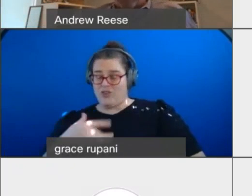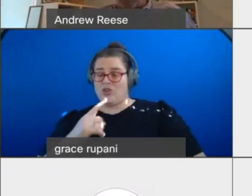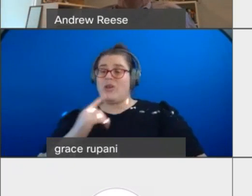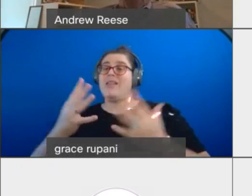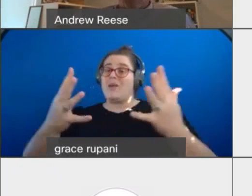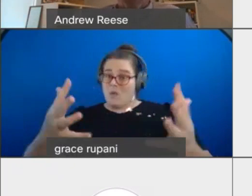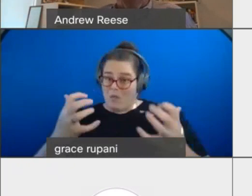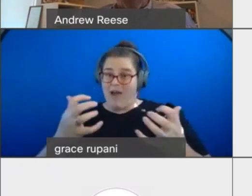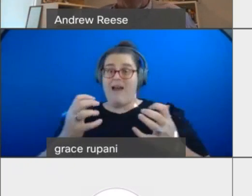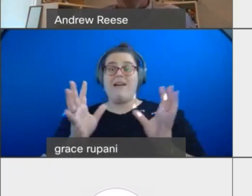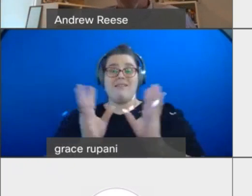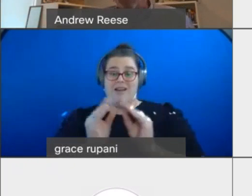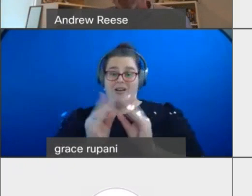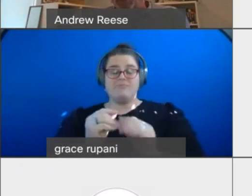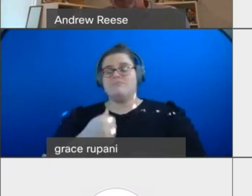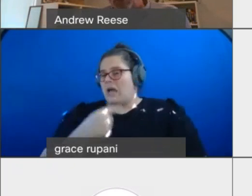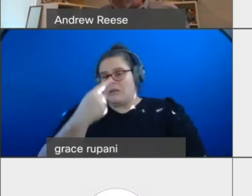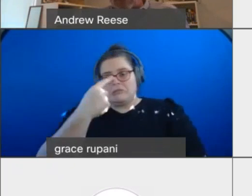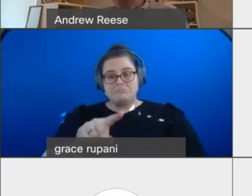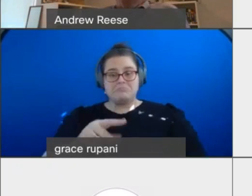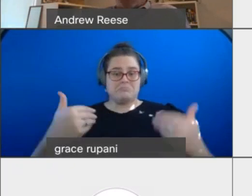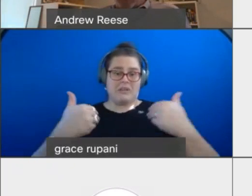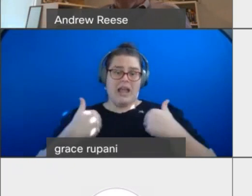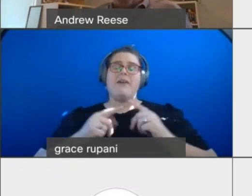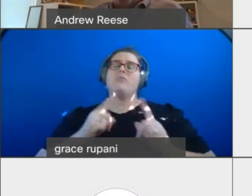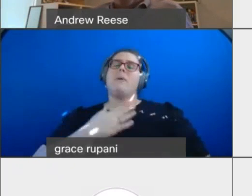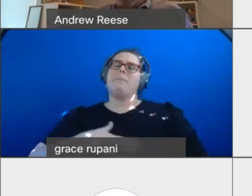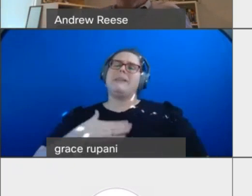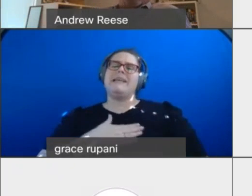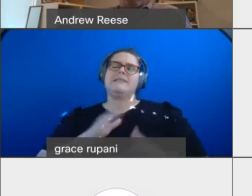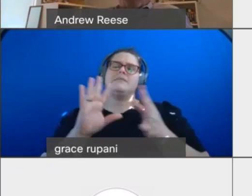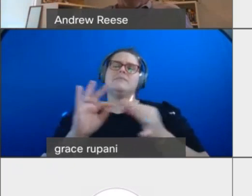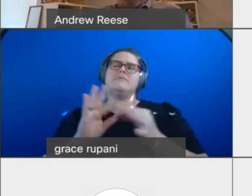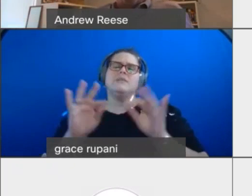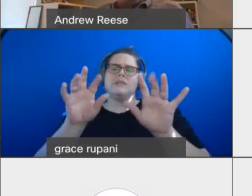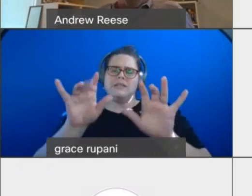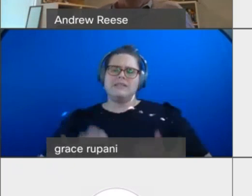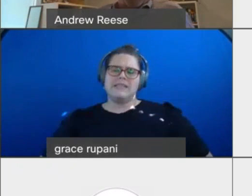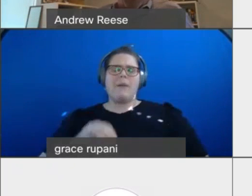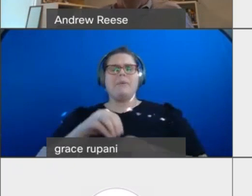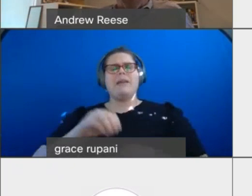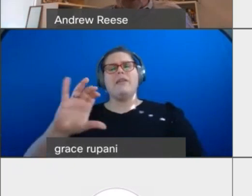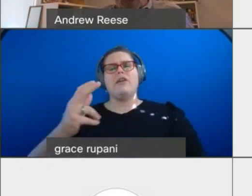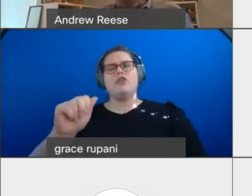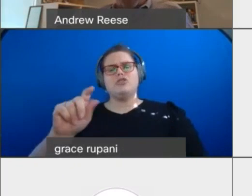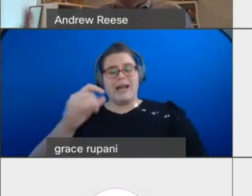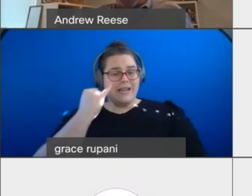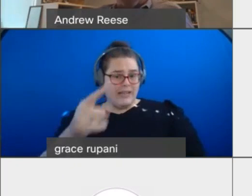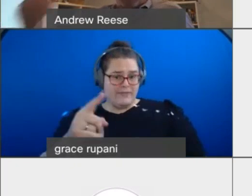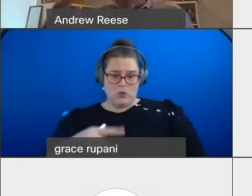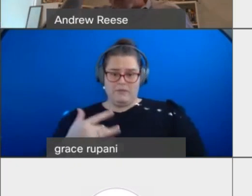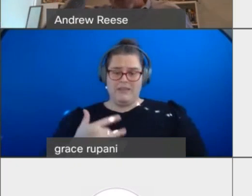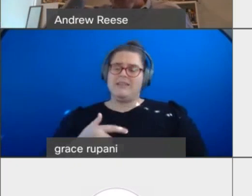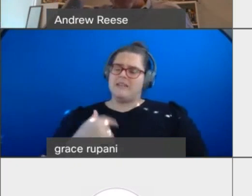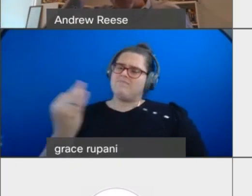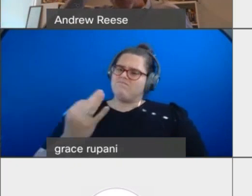call, I think we can have one. But please just let us know in the chat if you would, if you feel strongly that you would still like to